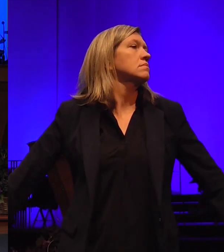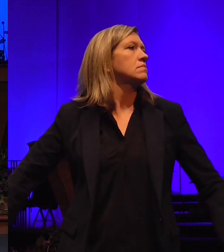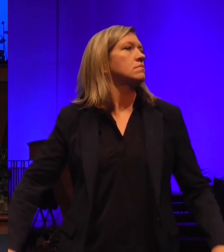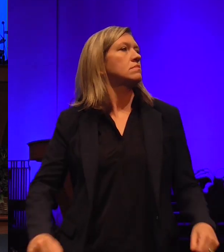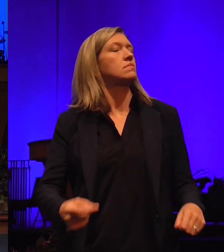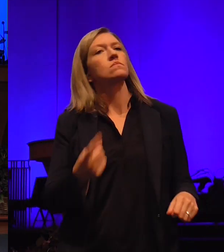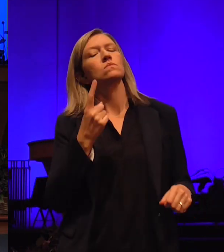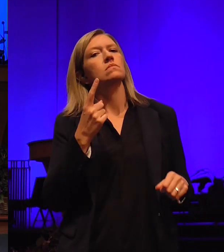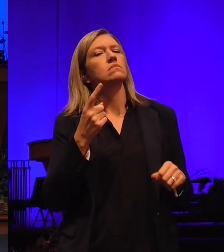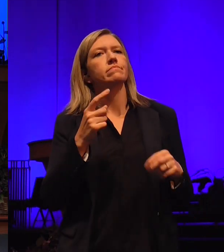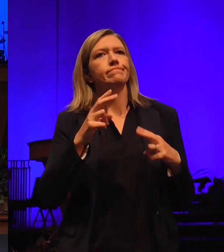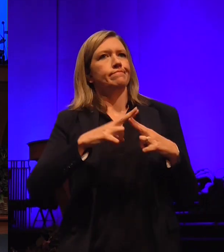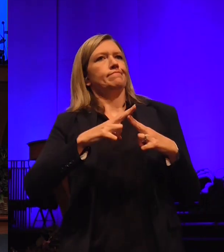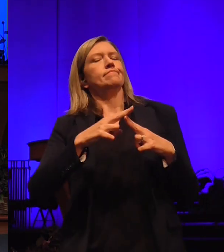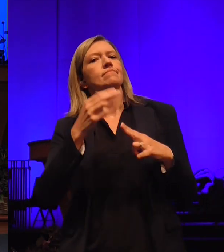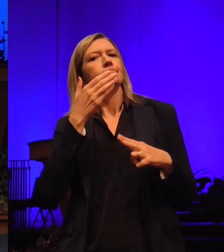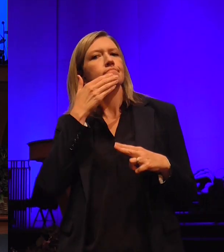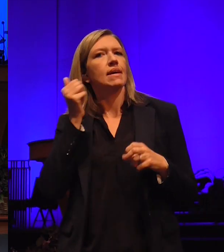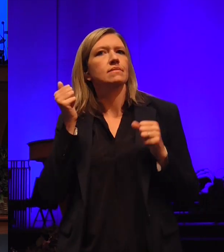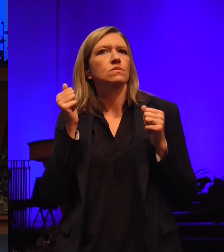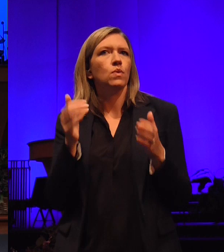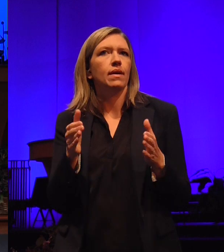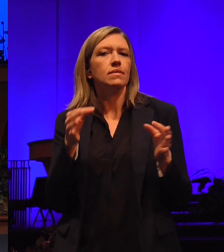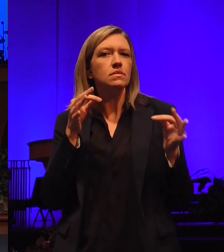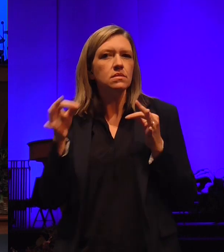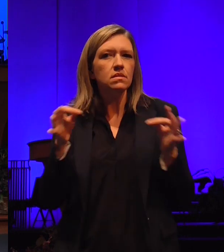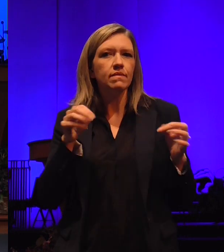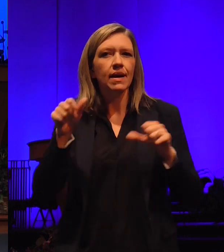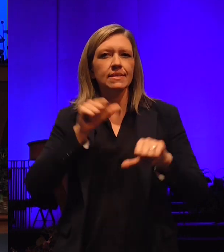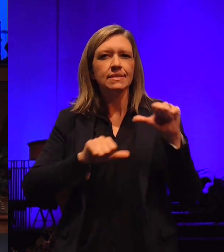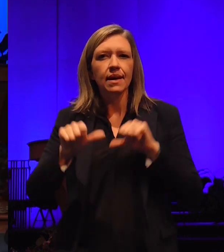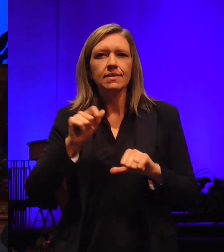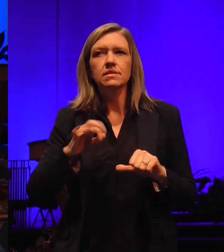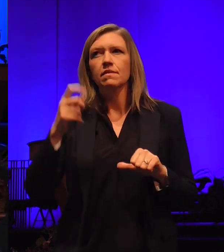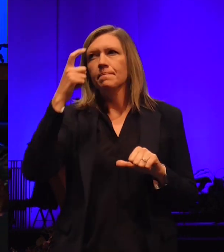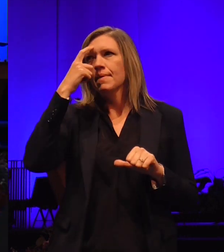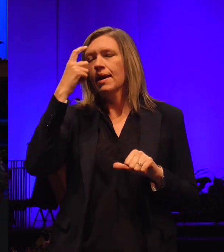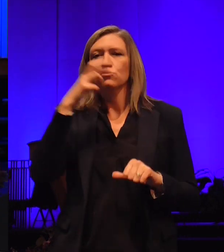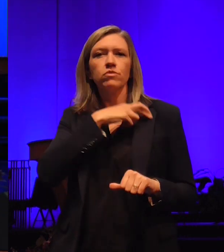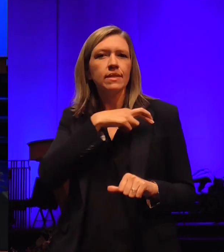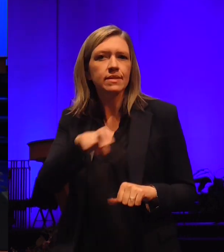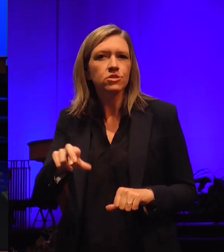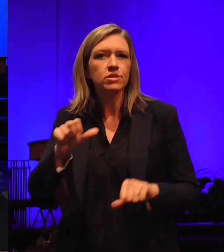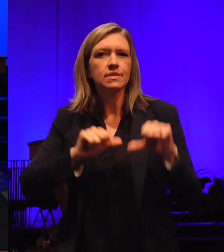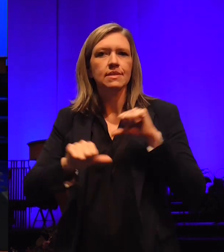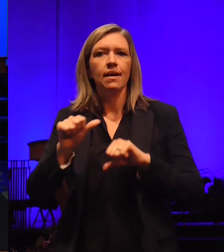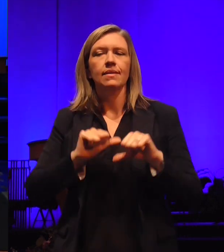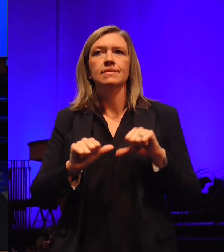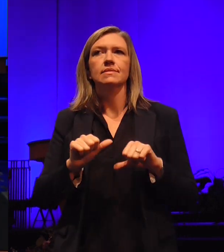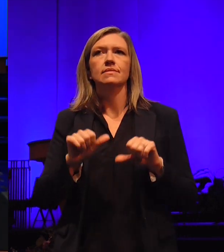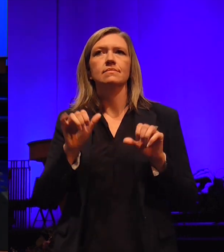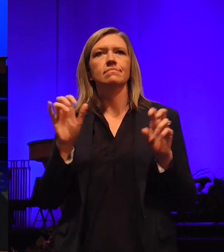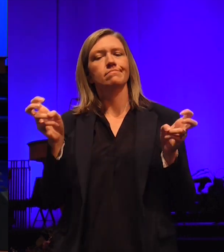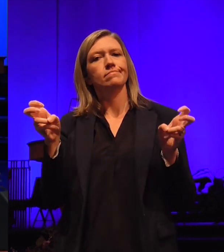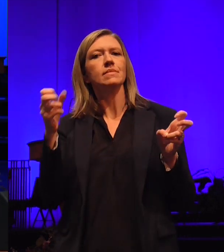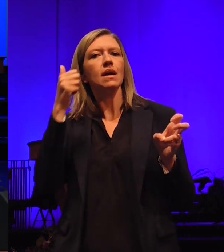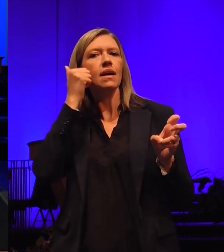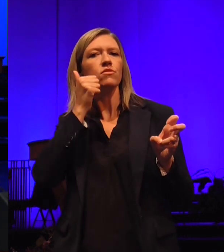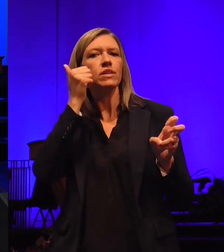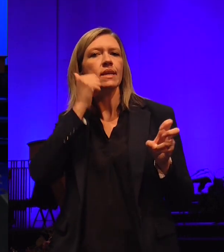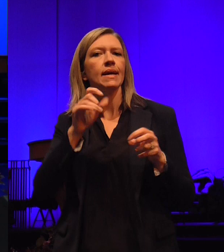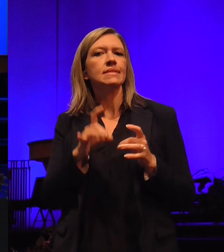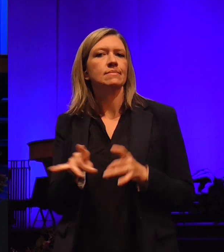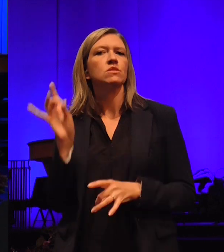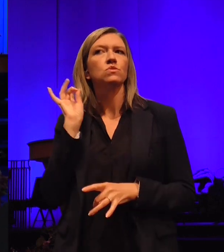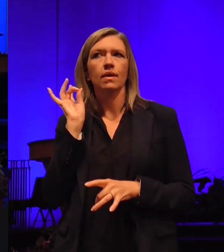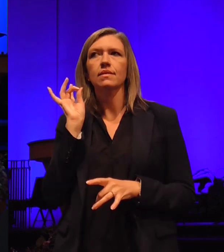One of the best ways to define science of mind and religious science is everyday spirituality.